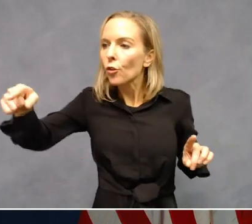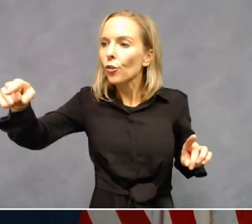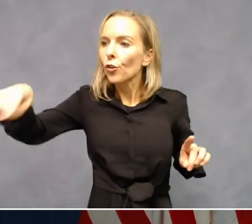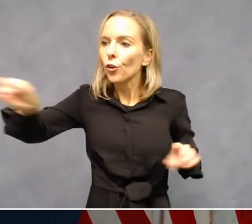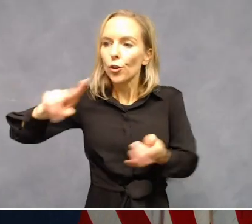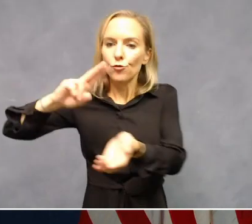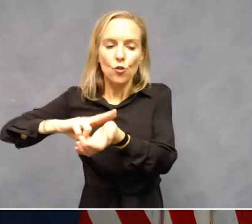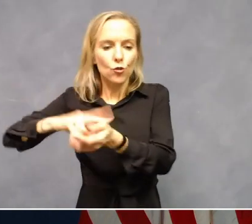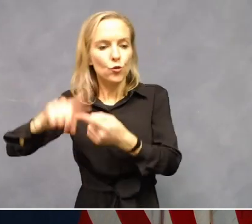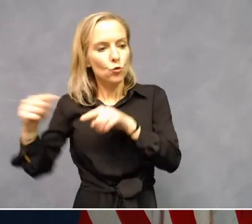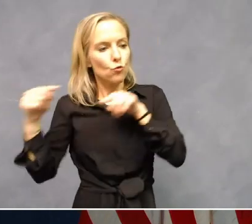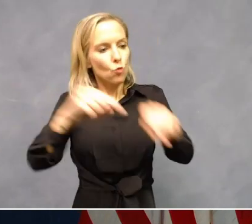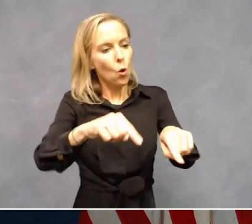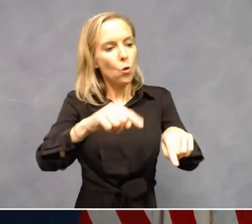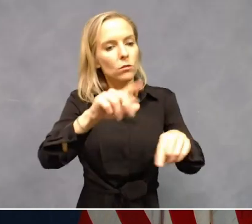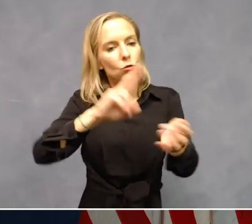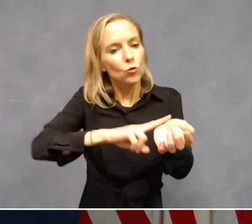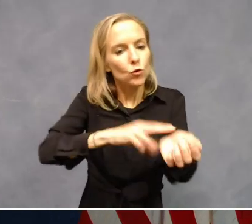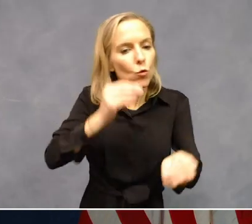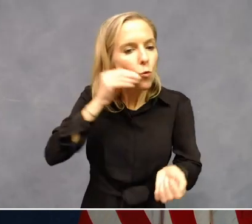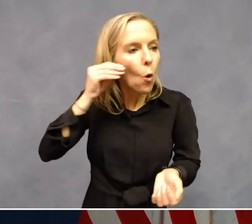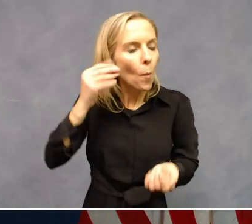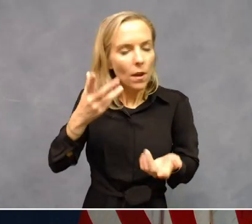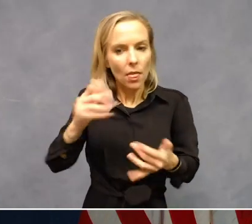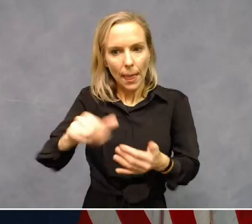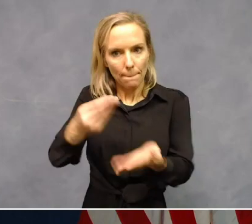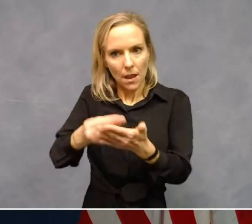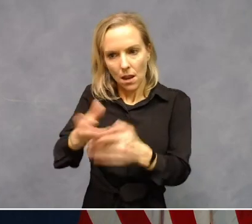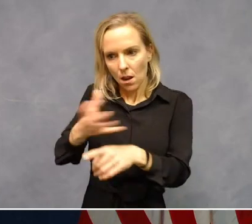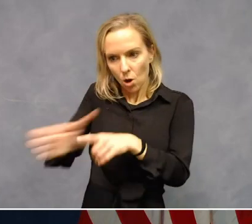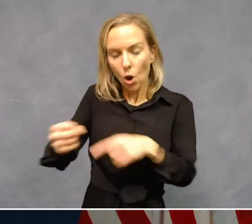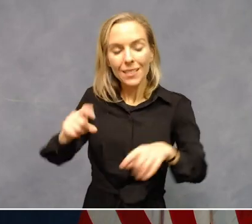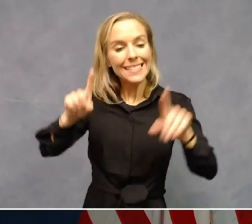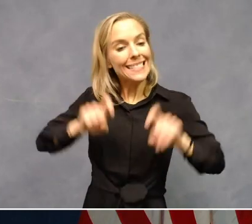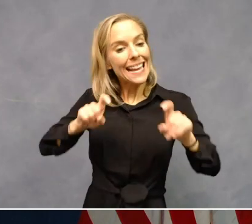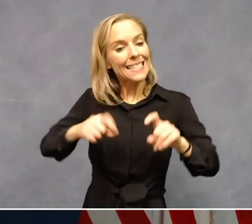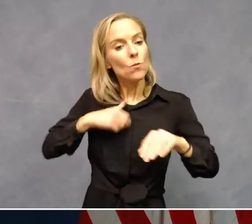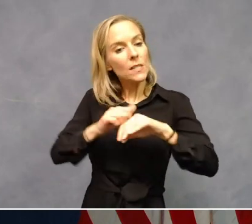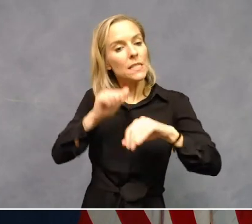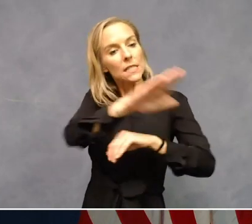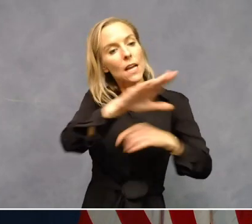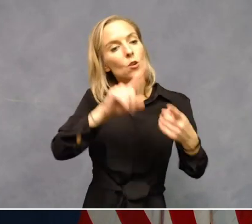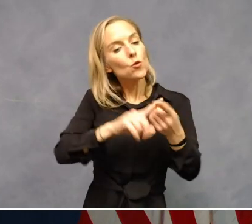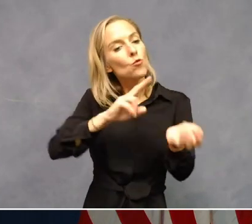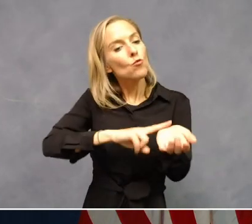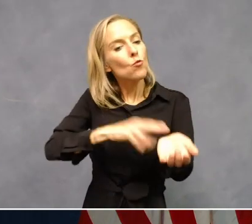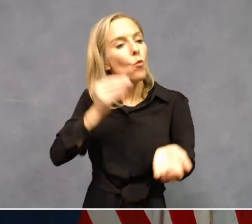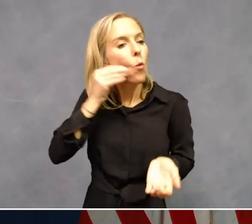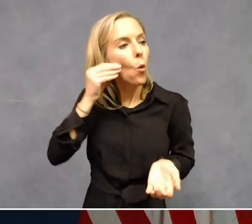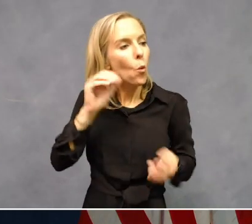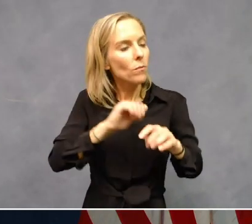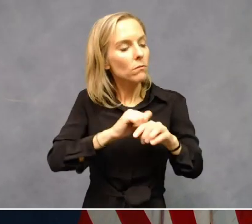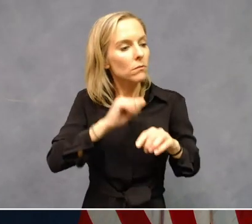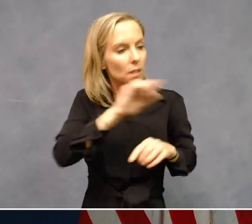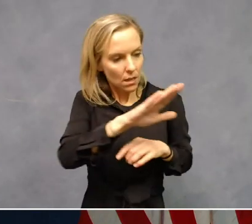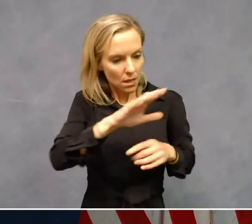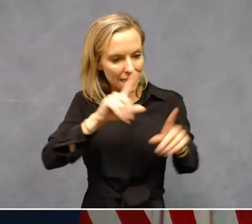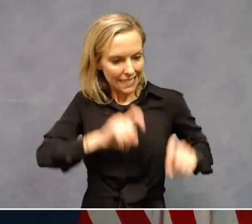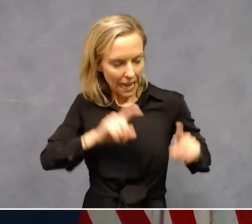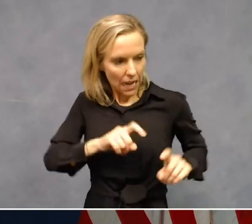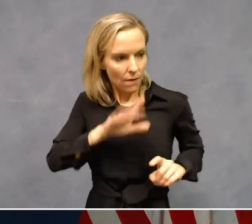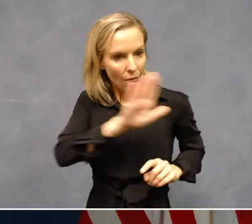funding is gone. The testing that we send out to nursing homes for their